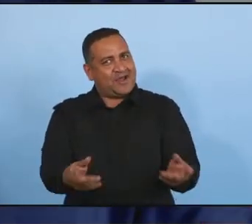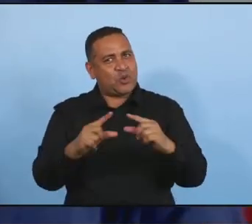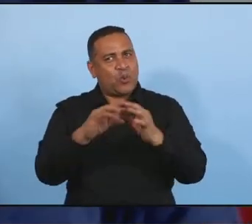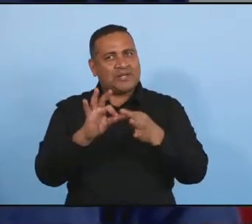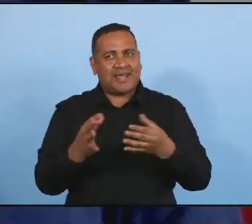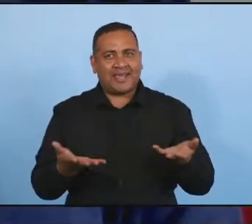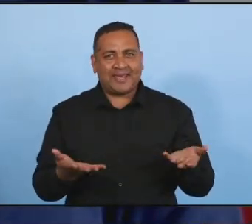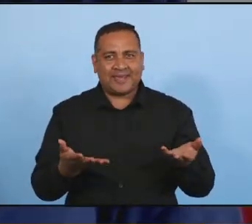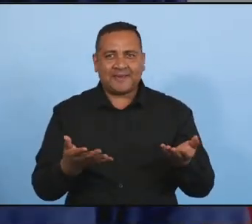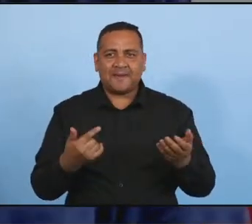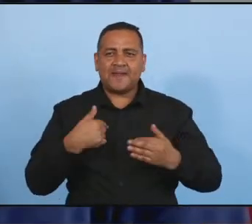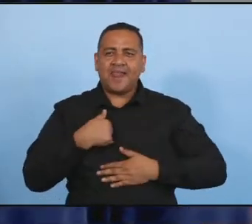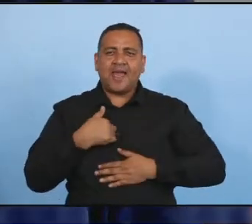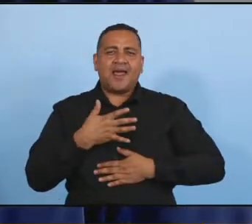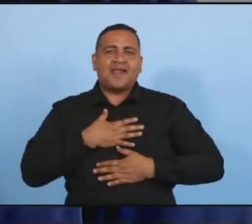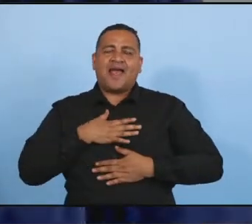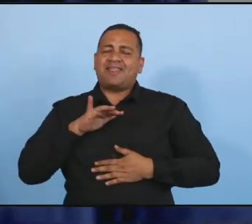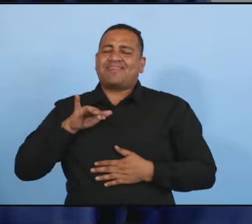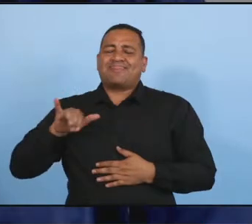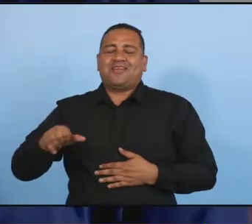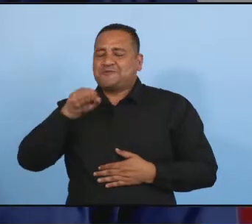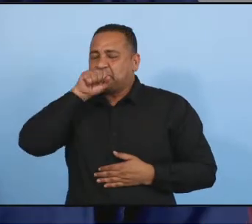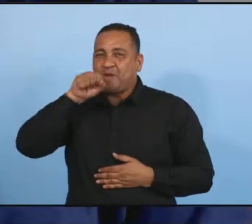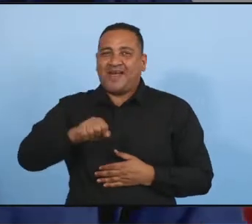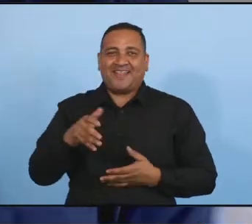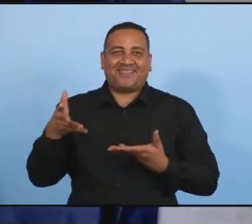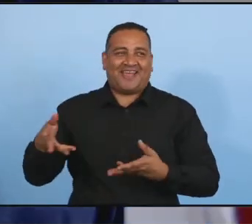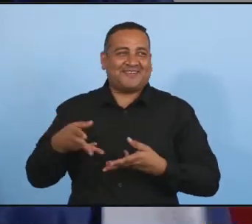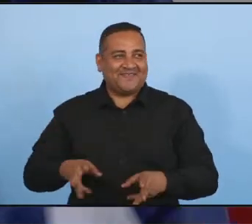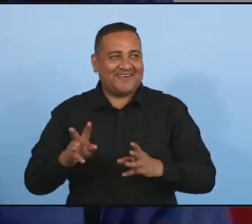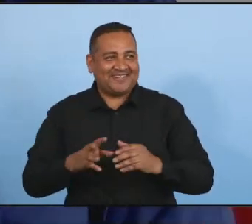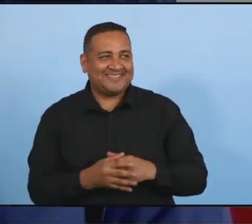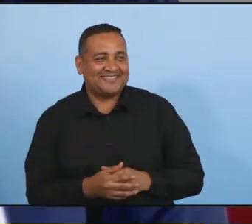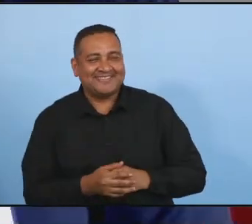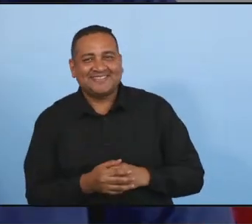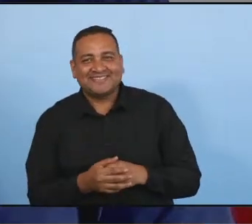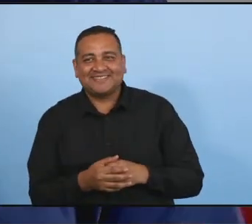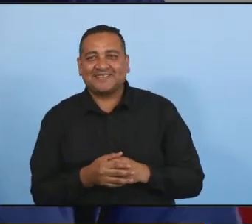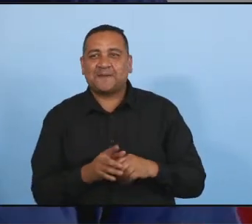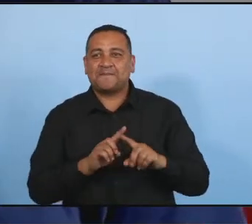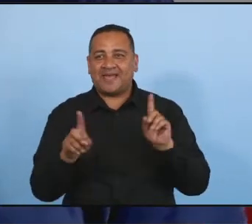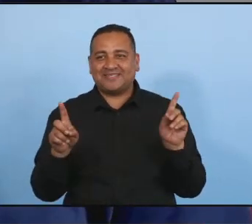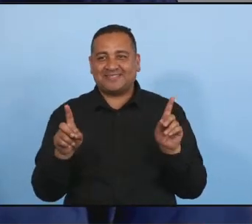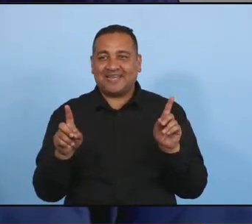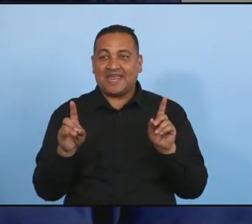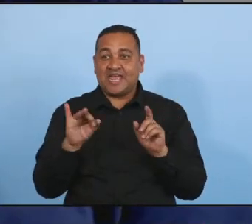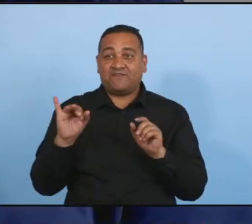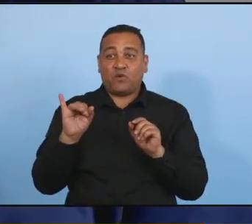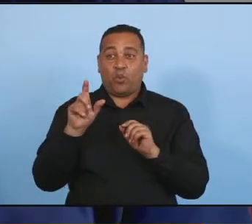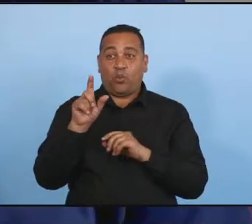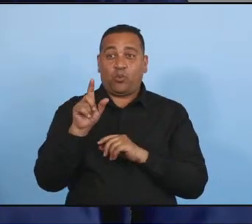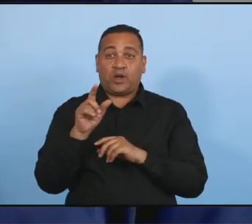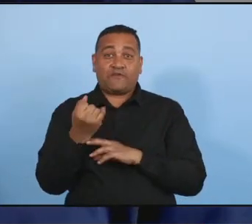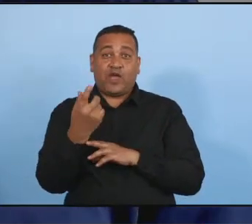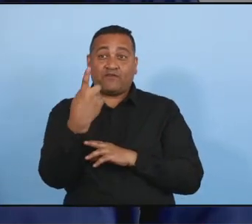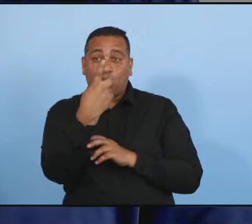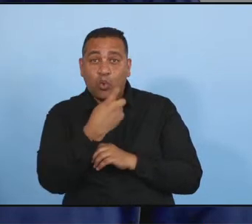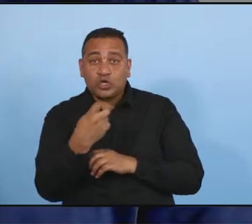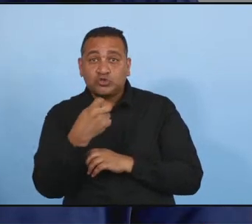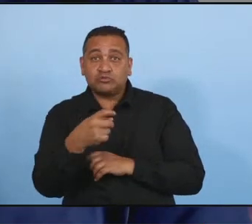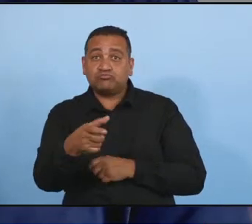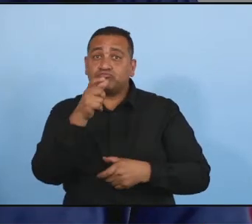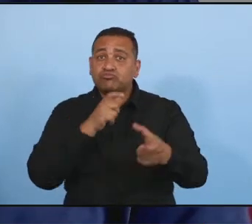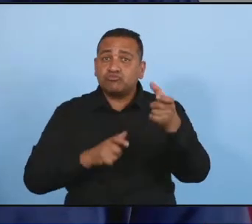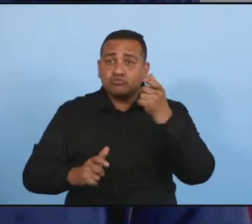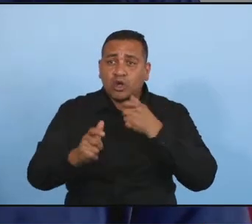I like him. It certainly is. But listen, if you've got a question, you've got a comment, then certainly you've got to pose